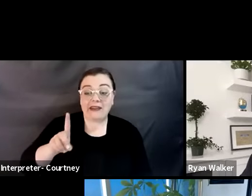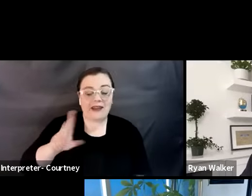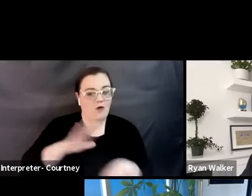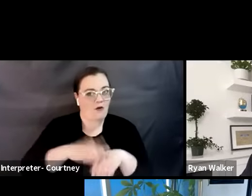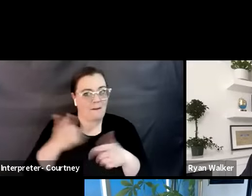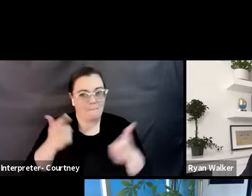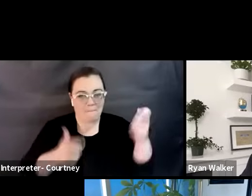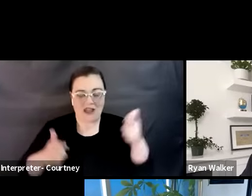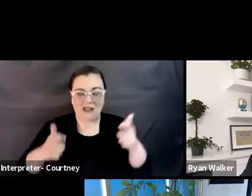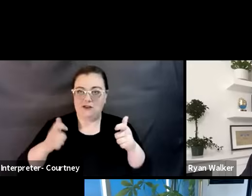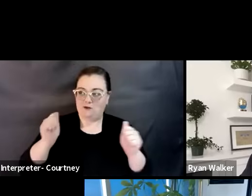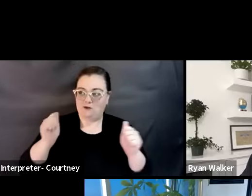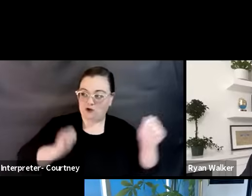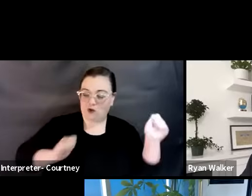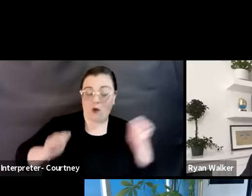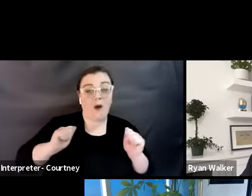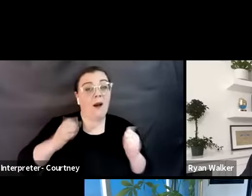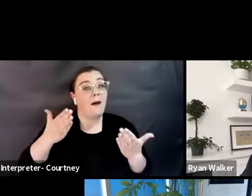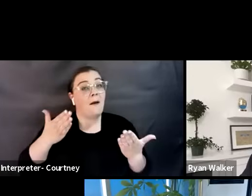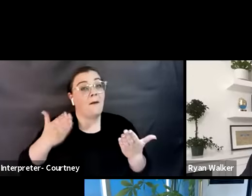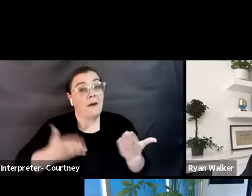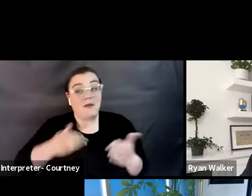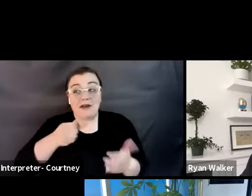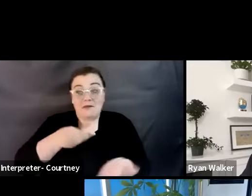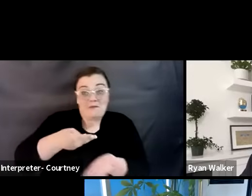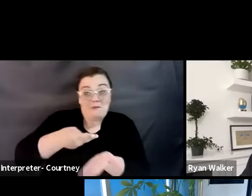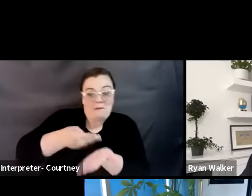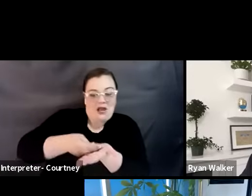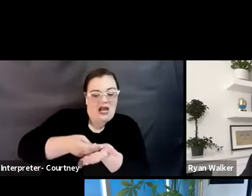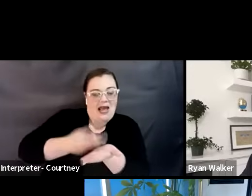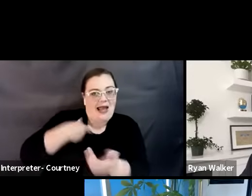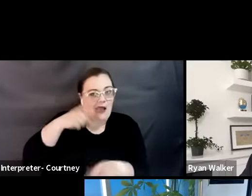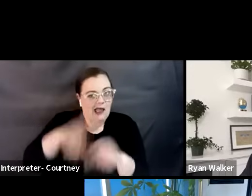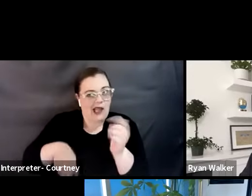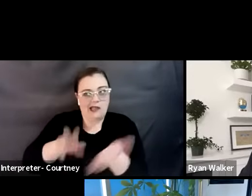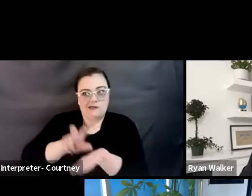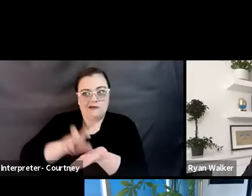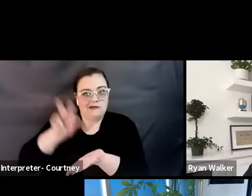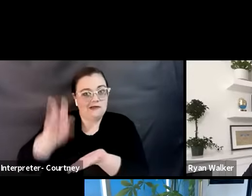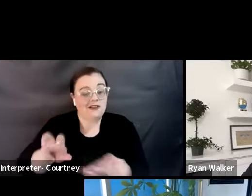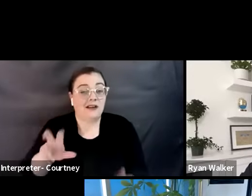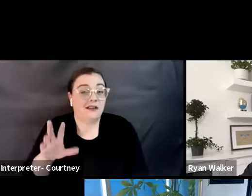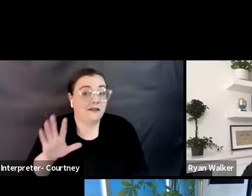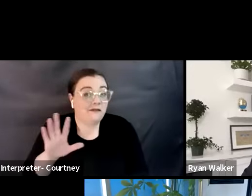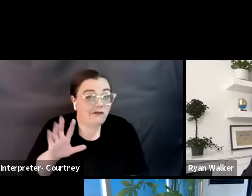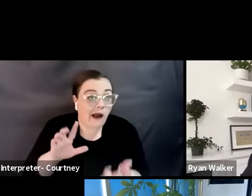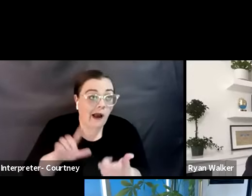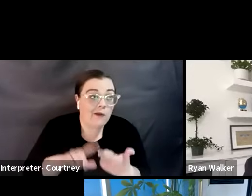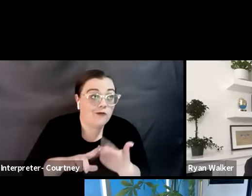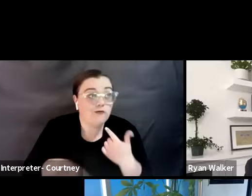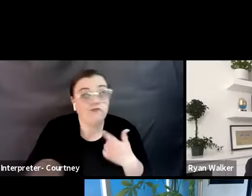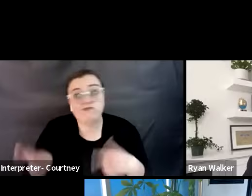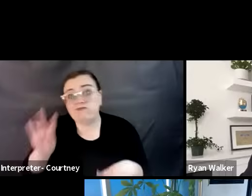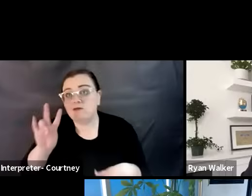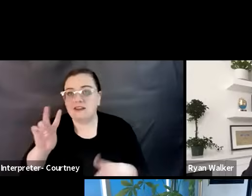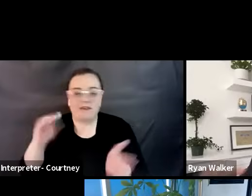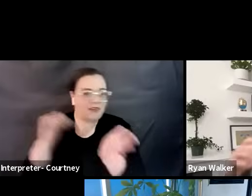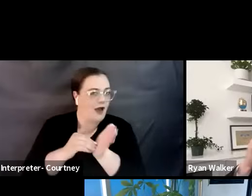may not financially be at a place yet where you are able to spend, the 5, 6, 7 grand a month for somebody